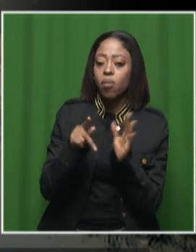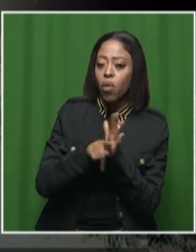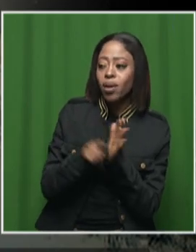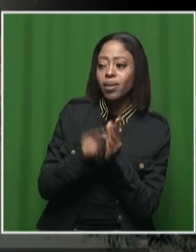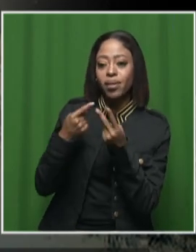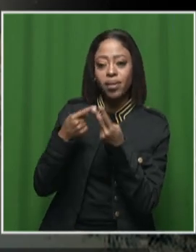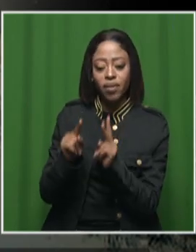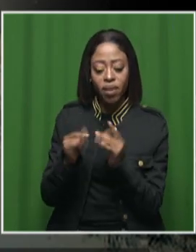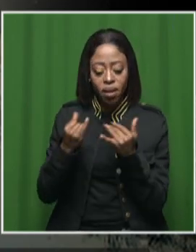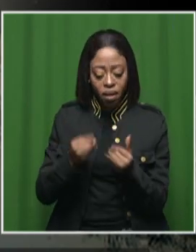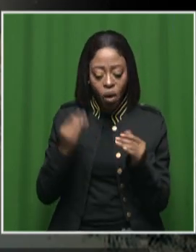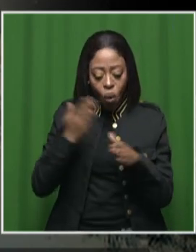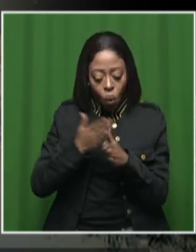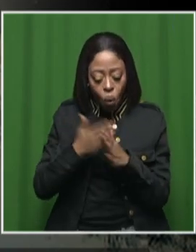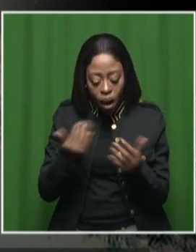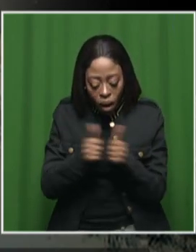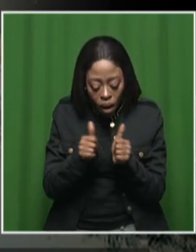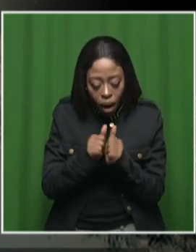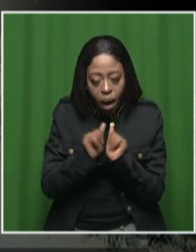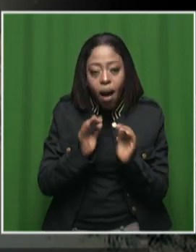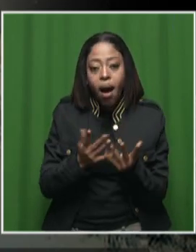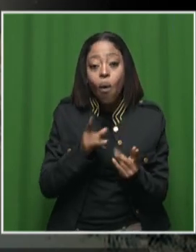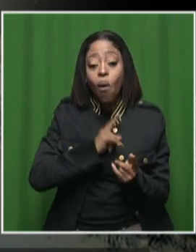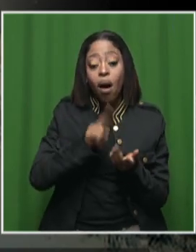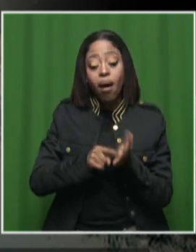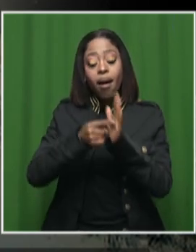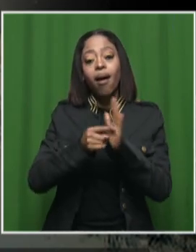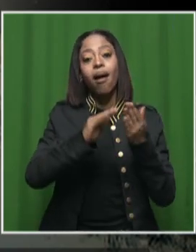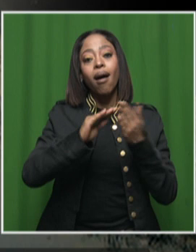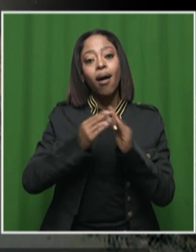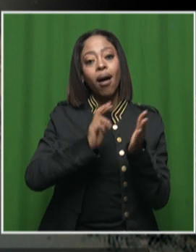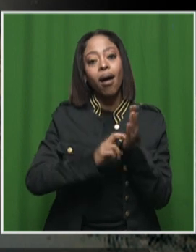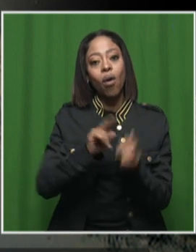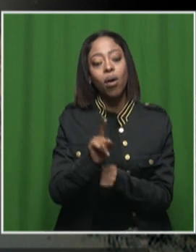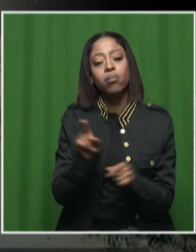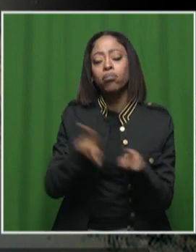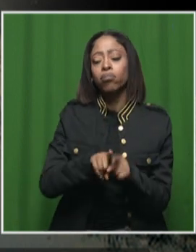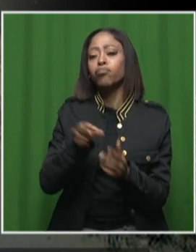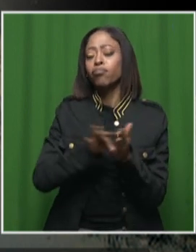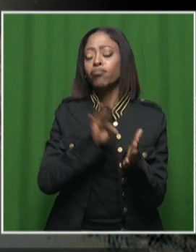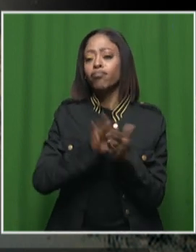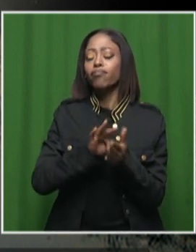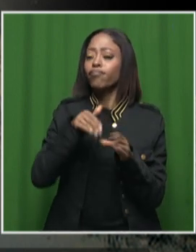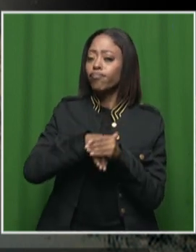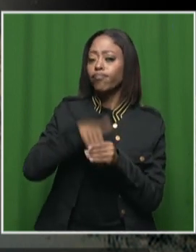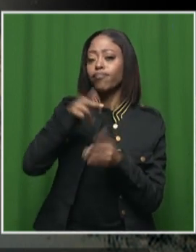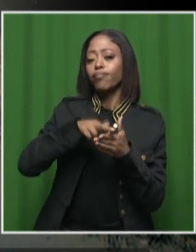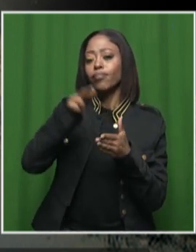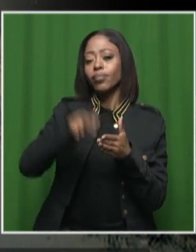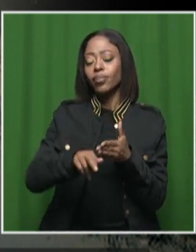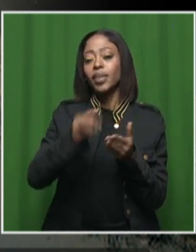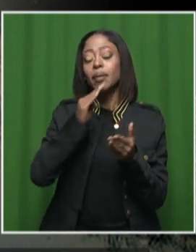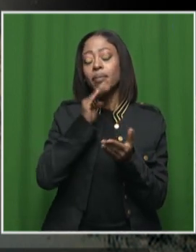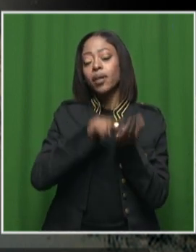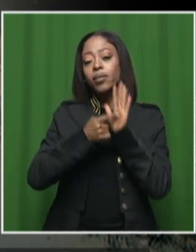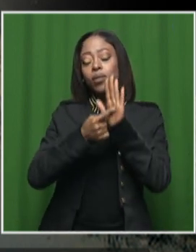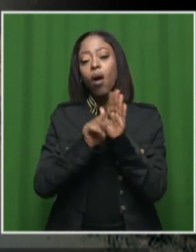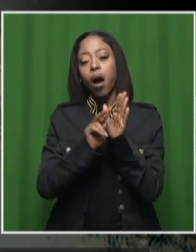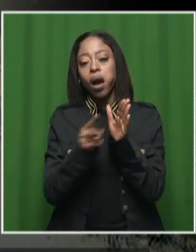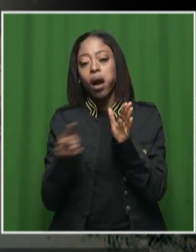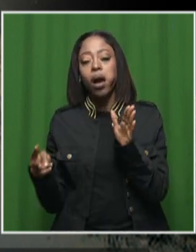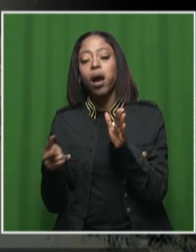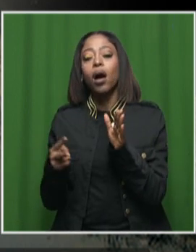because elections are a reflection of society. Political elections outcomes are a reflection of the